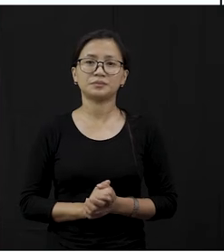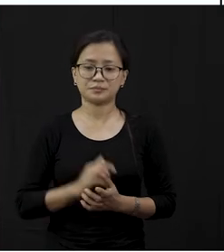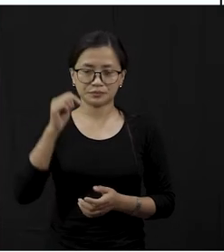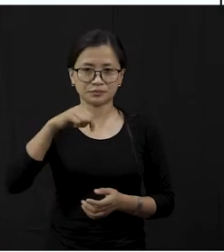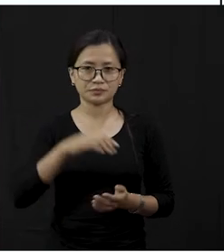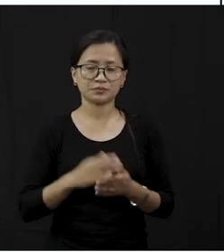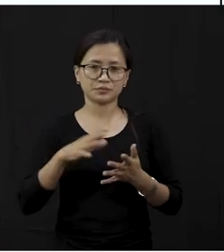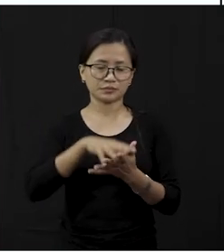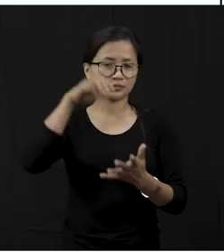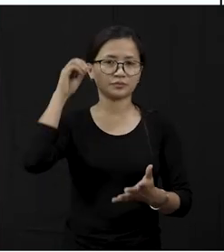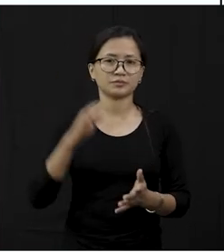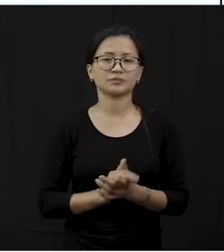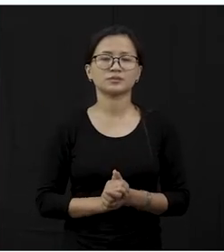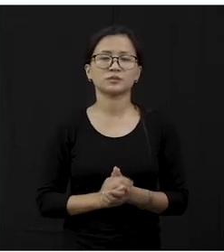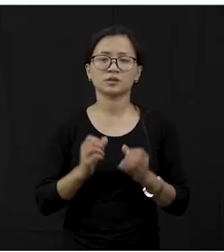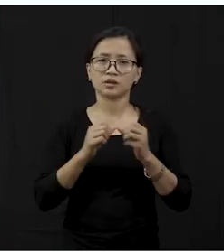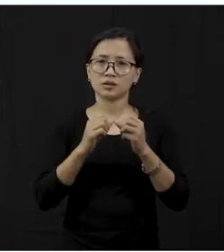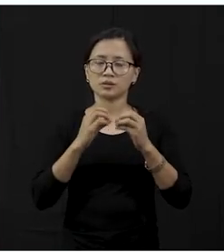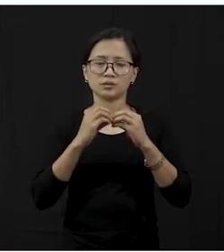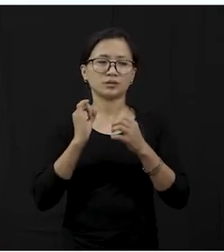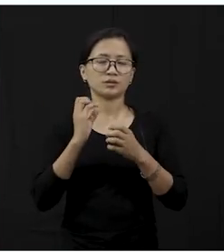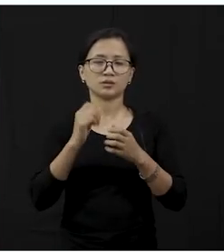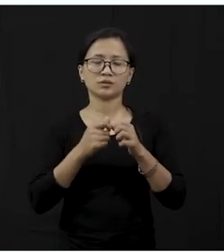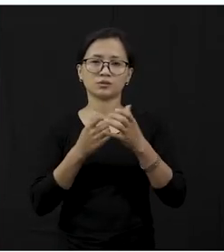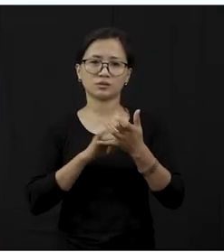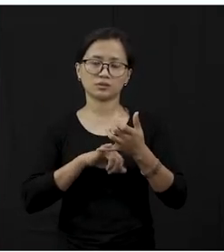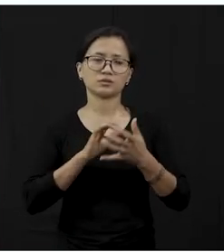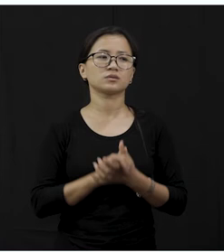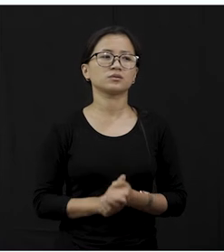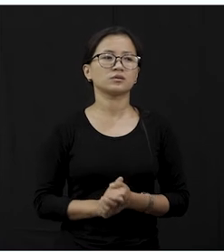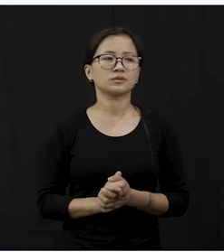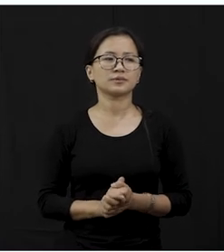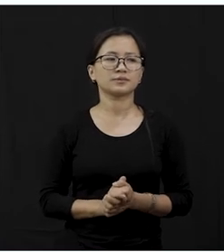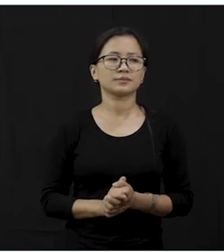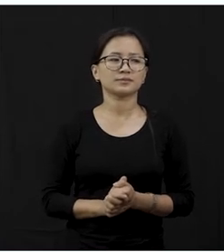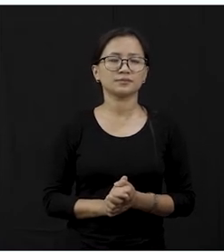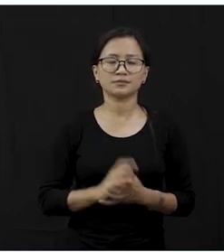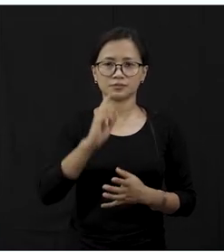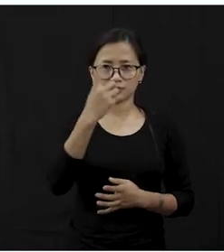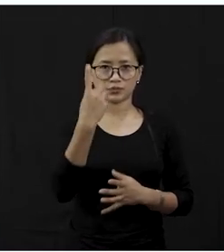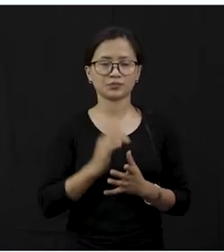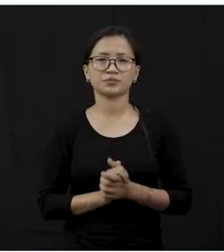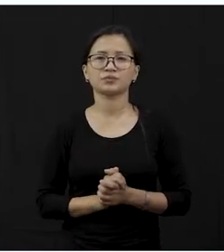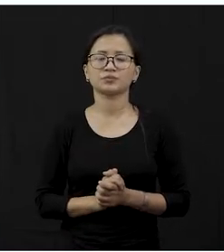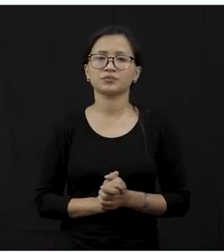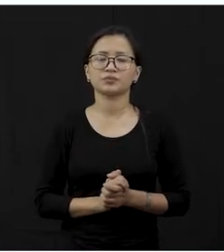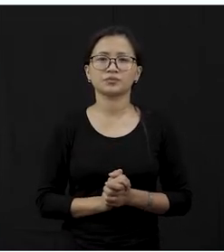So now let's learn about abacus, spike abacus. See, the first one,